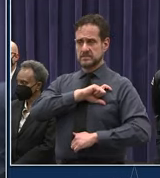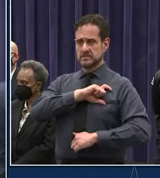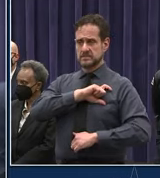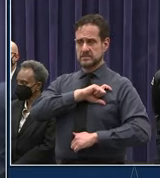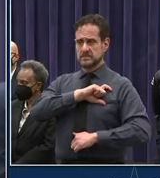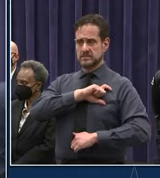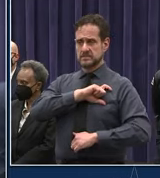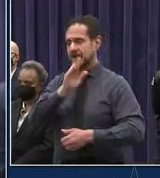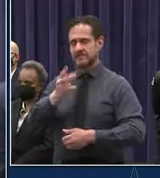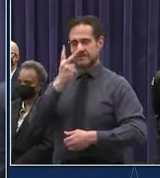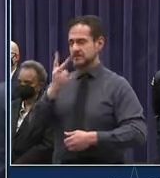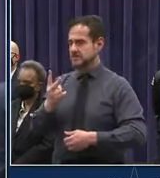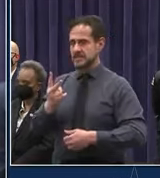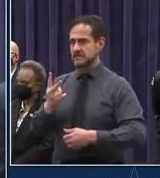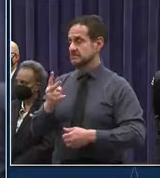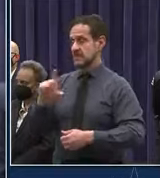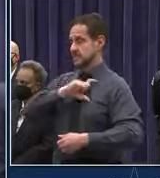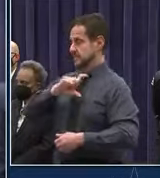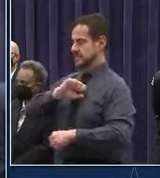of intensity